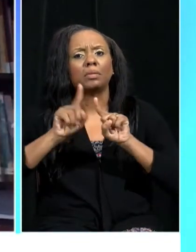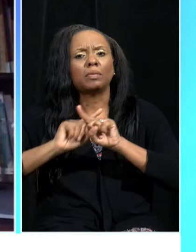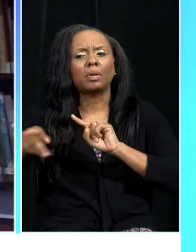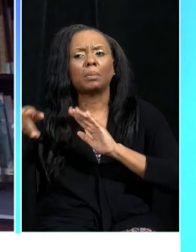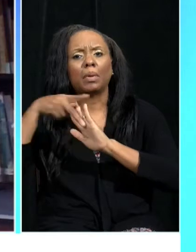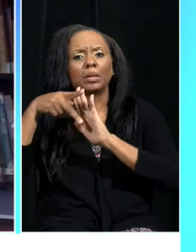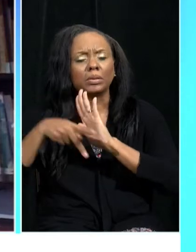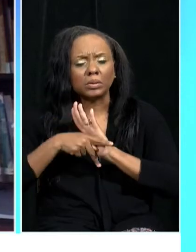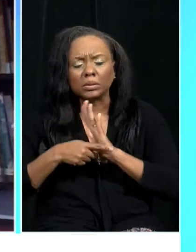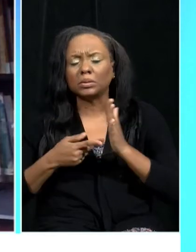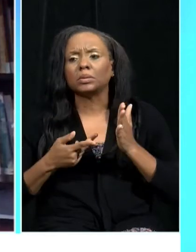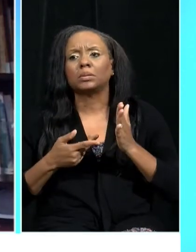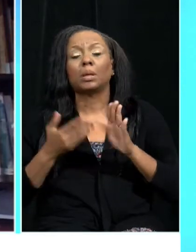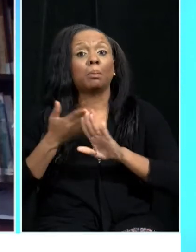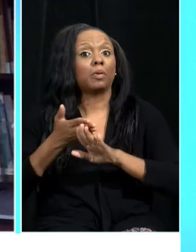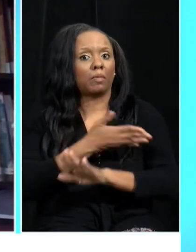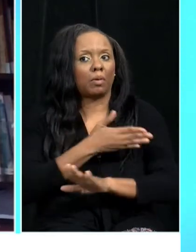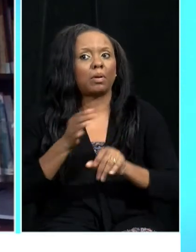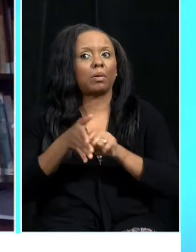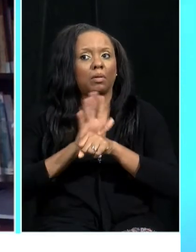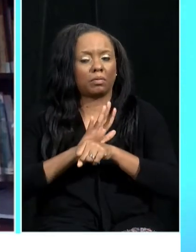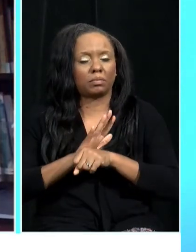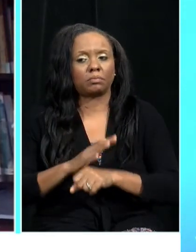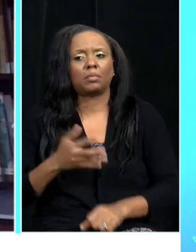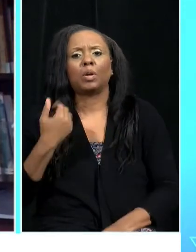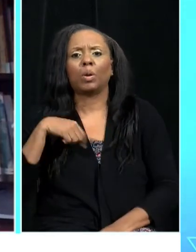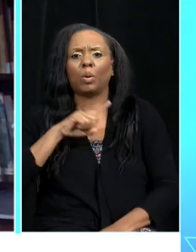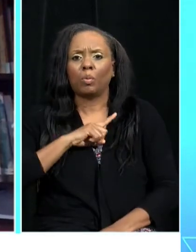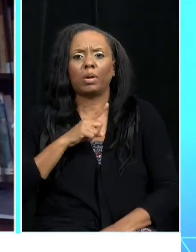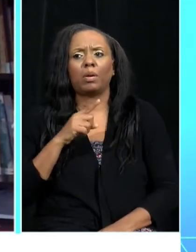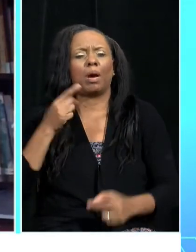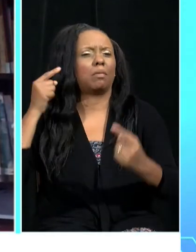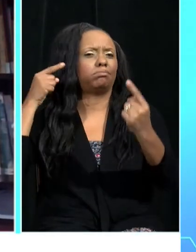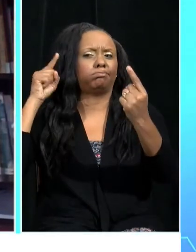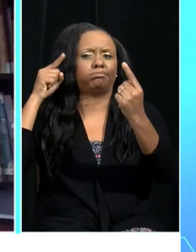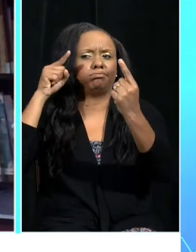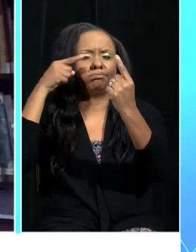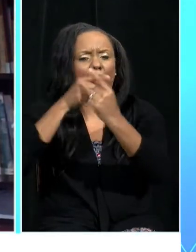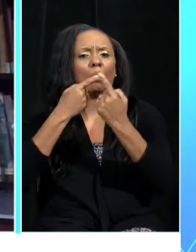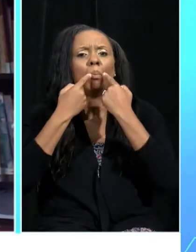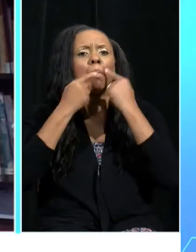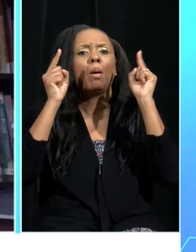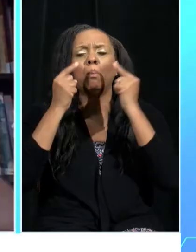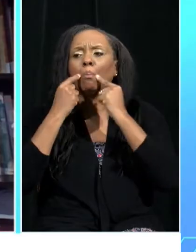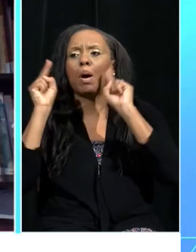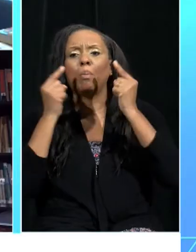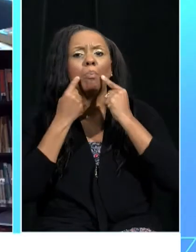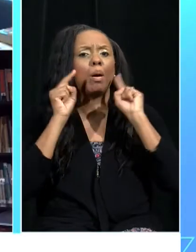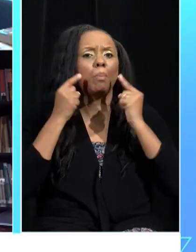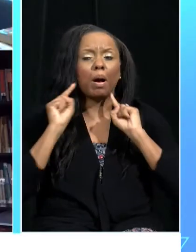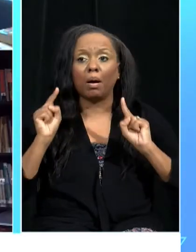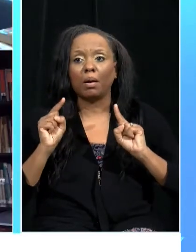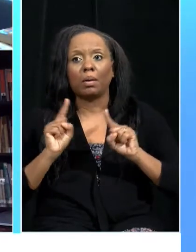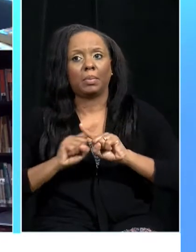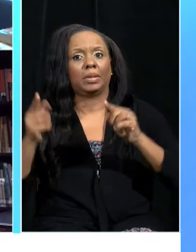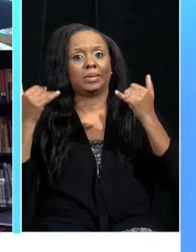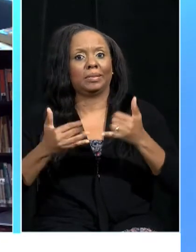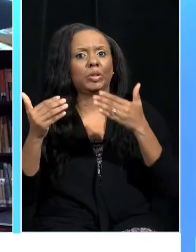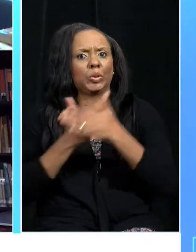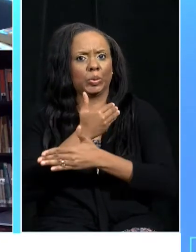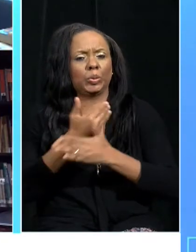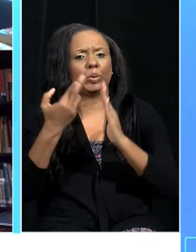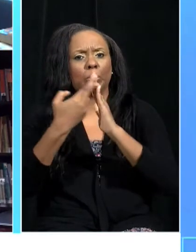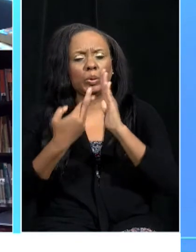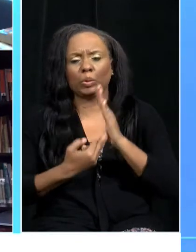if we want to call it, or the program, then we were achieving those targets. So the new measures we need and